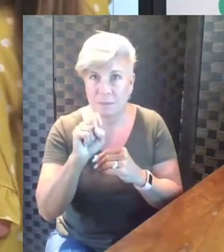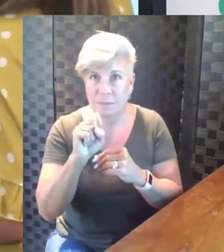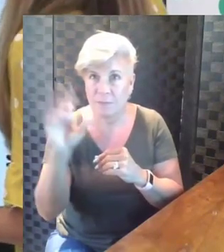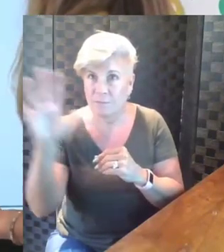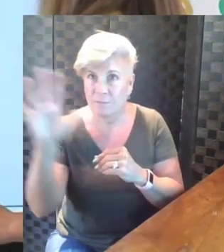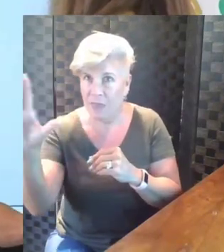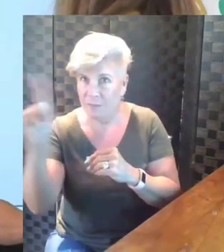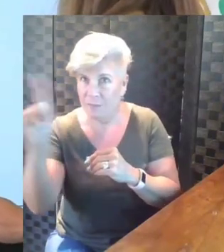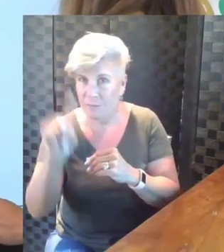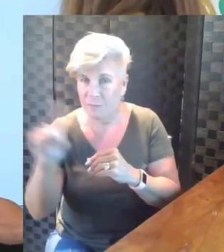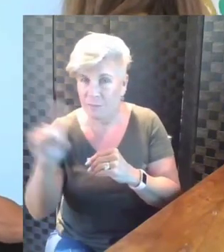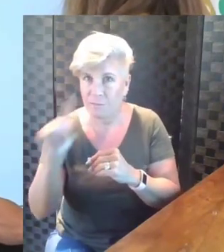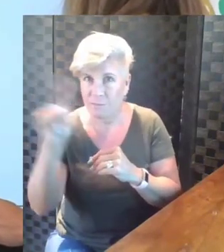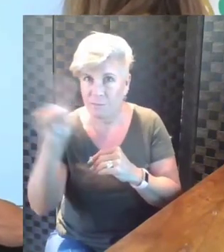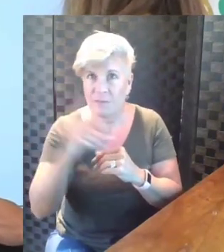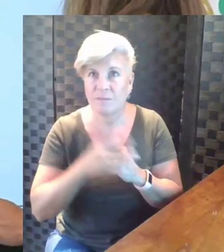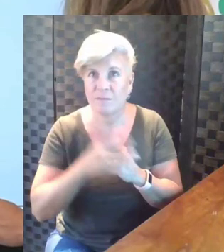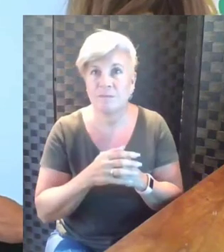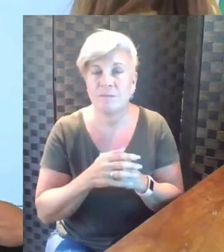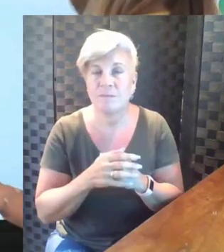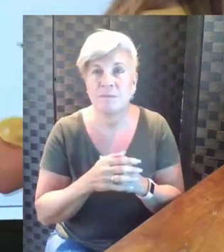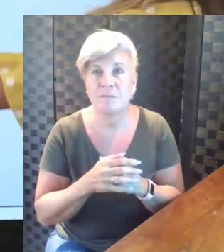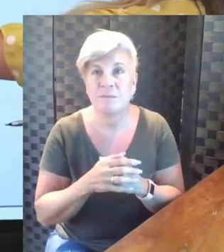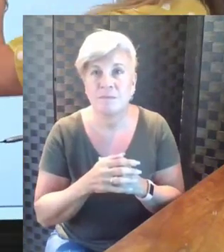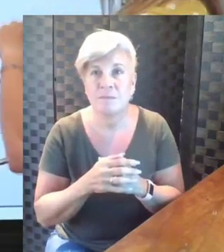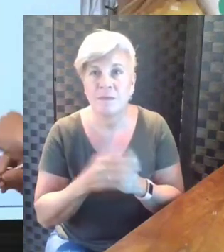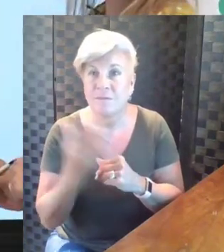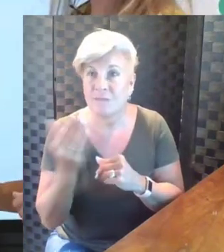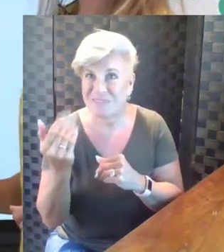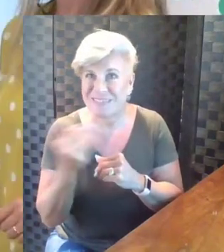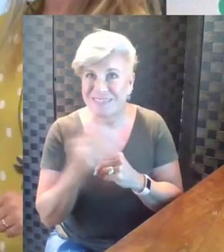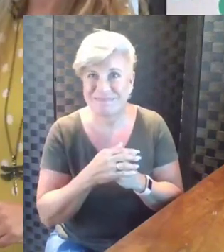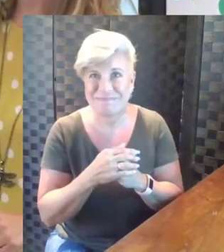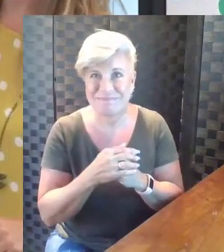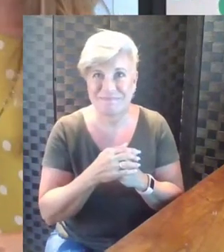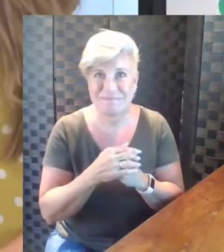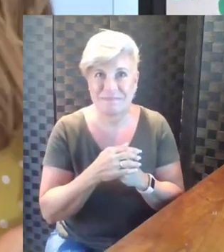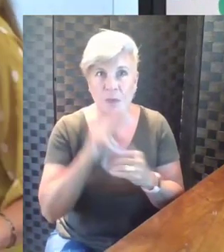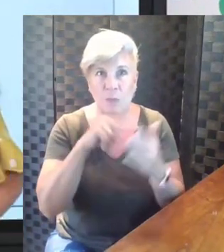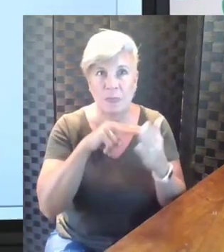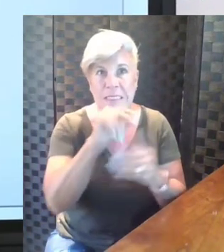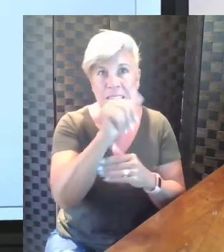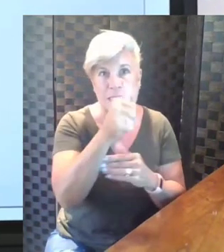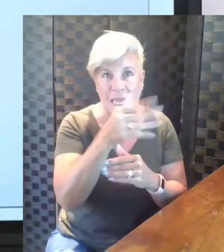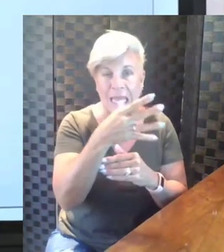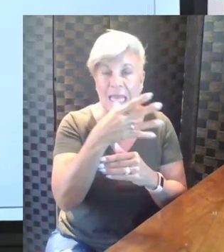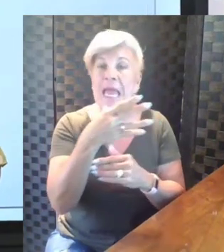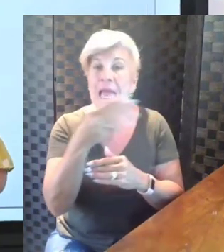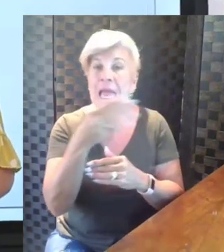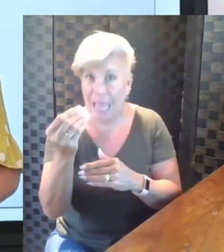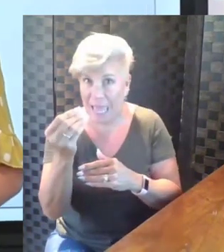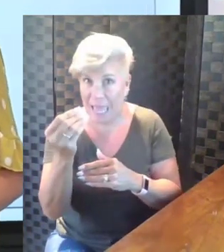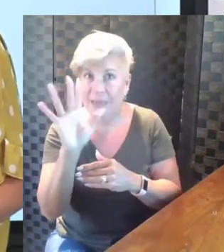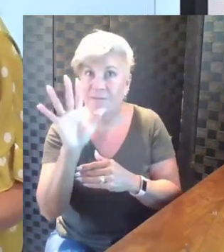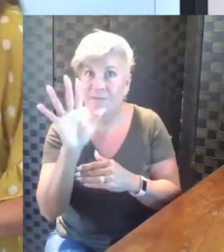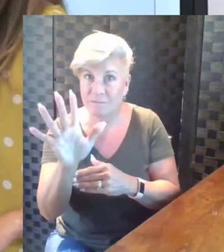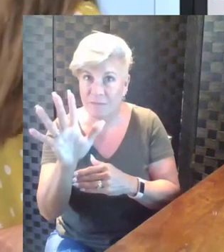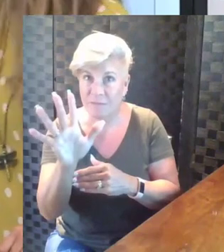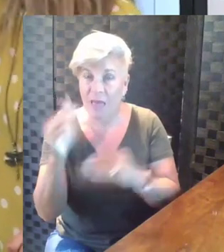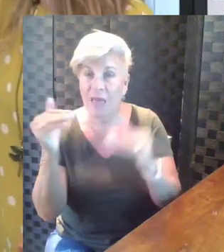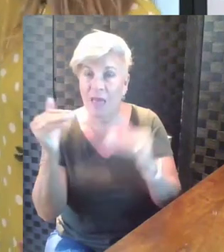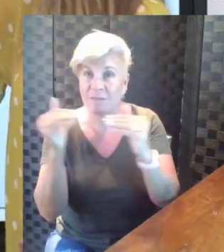I bring my 5 over in the 1s place. And this is 15. Read this with me. 10